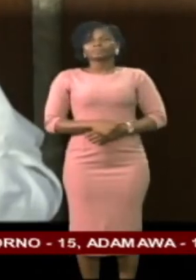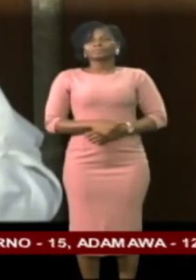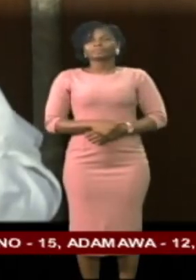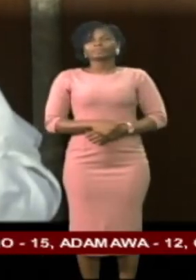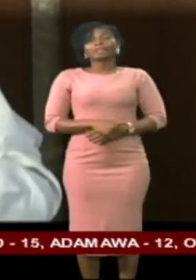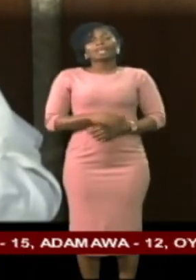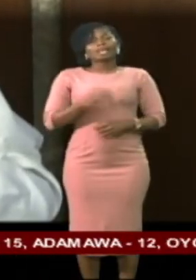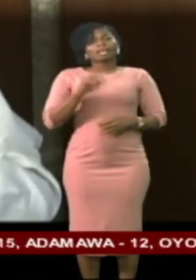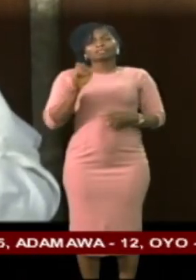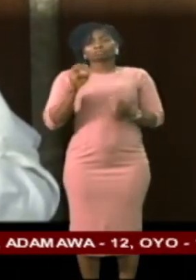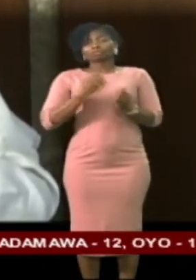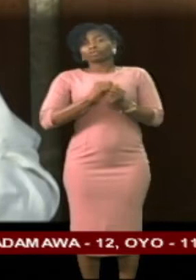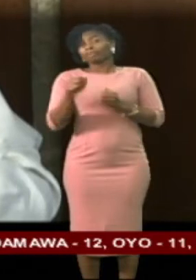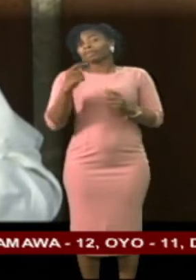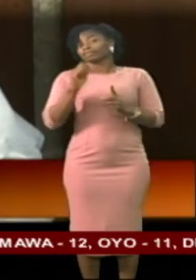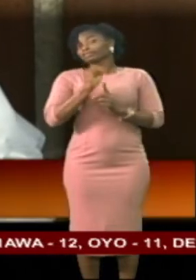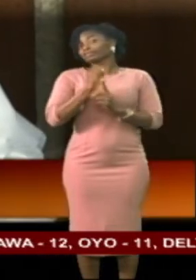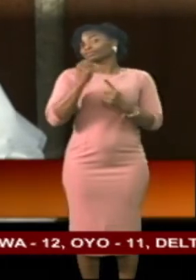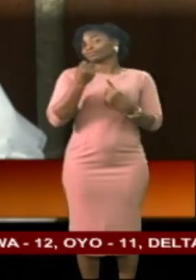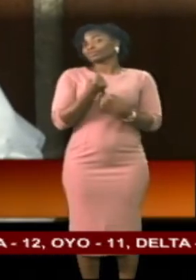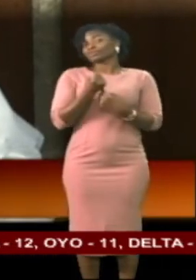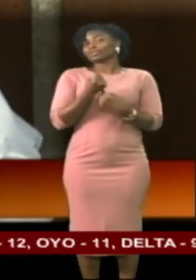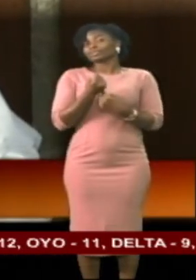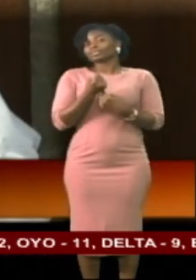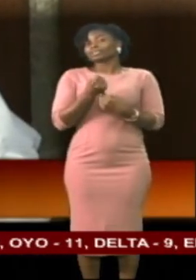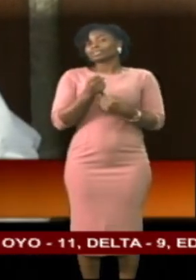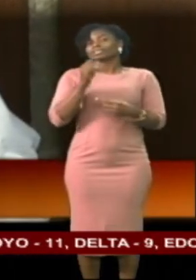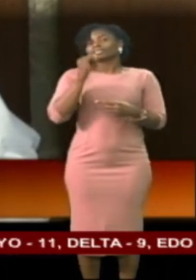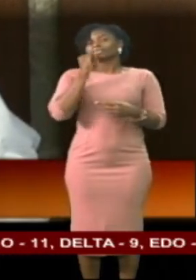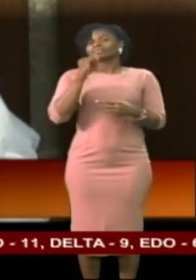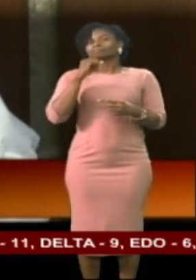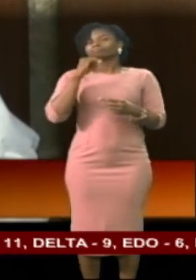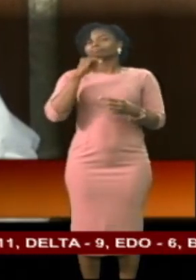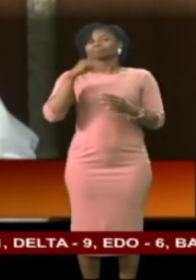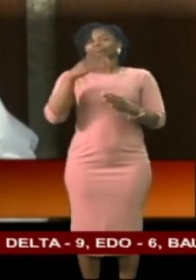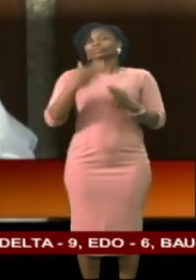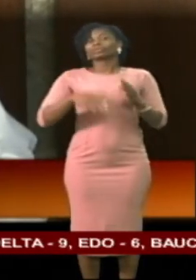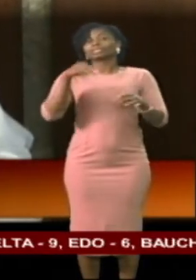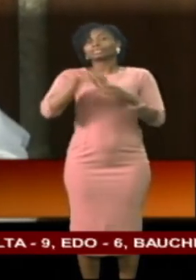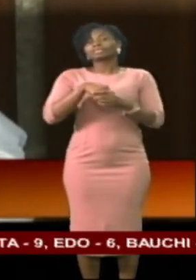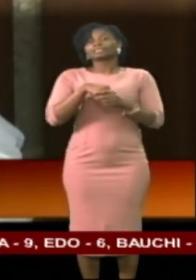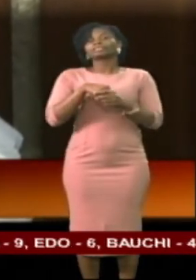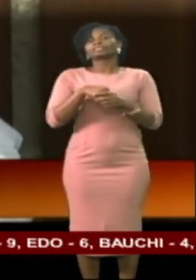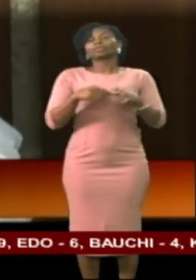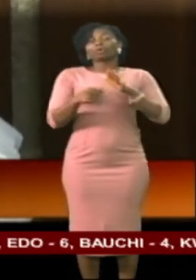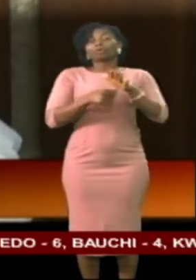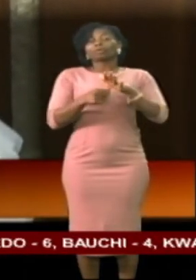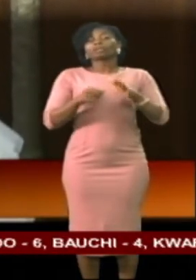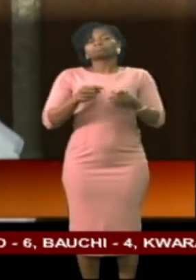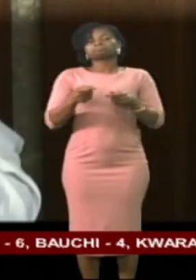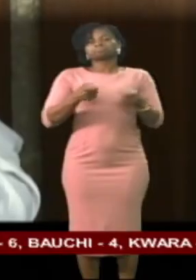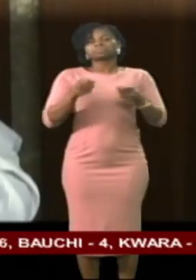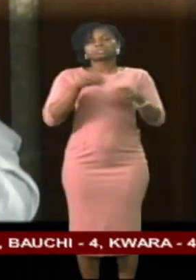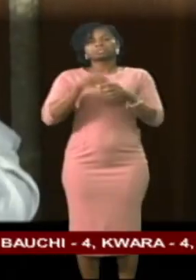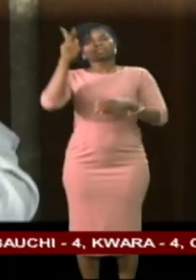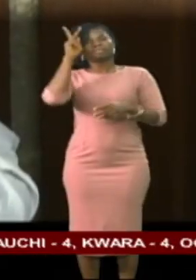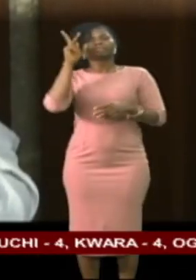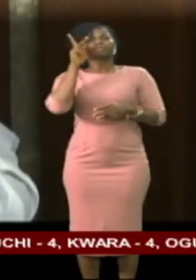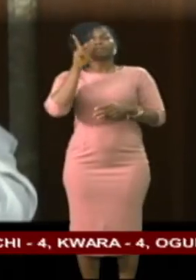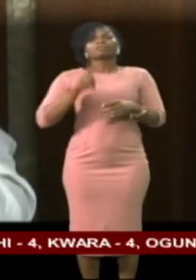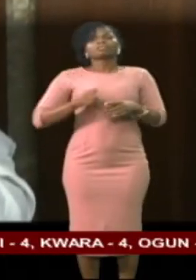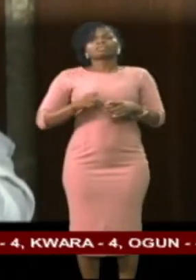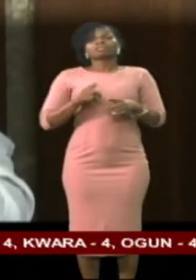So far, the situation is under control in Katsina, and I believe in most part of Northwest. But it